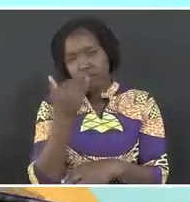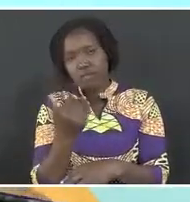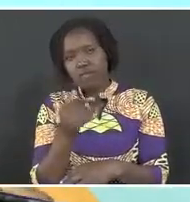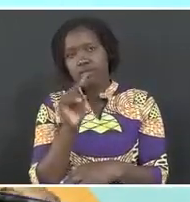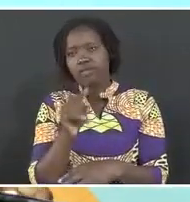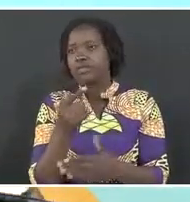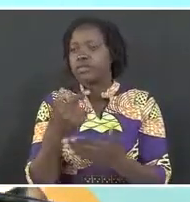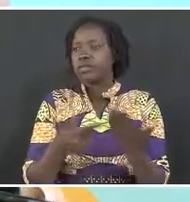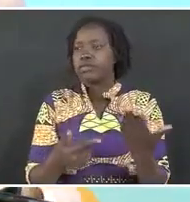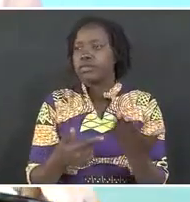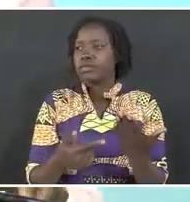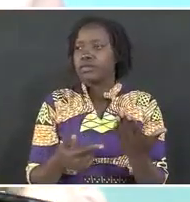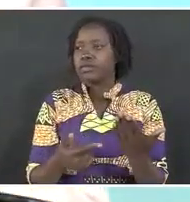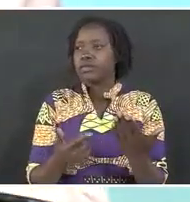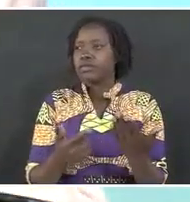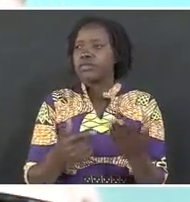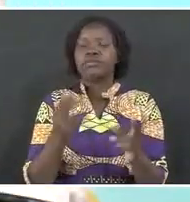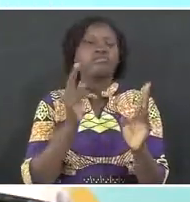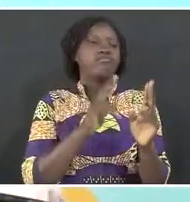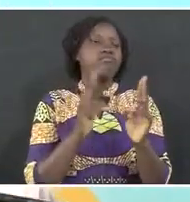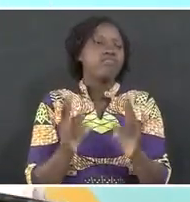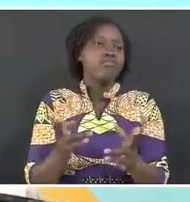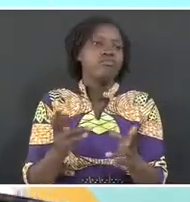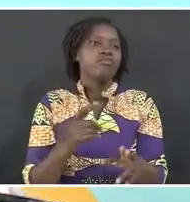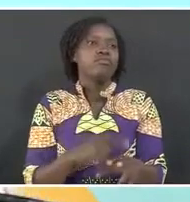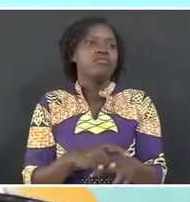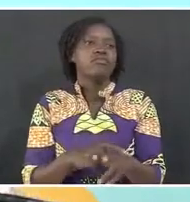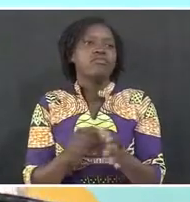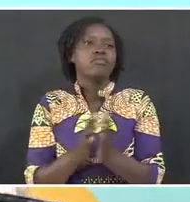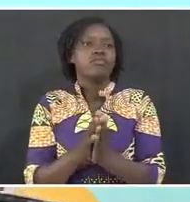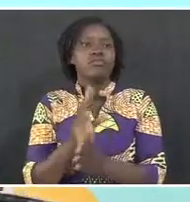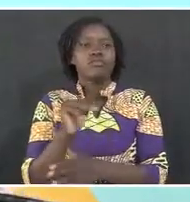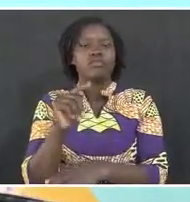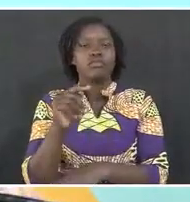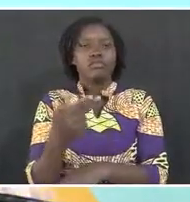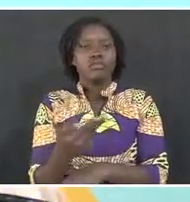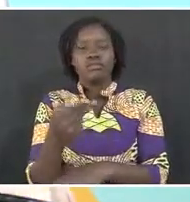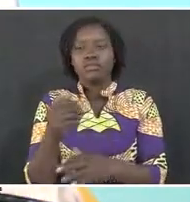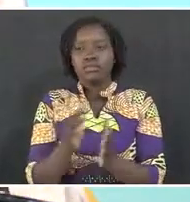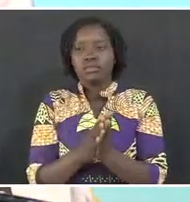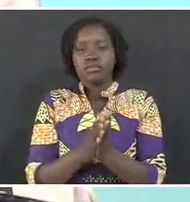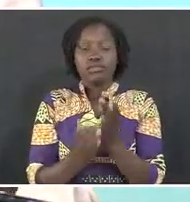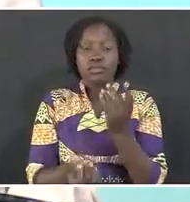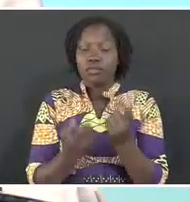is what we are used to when it comes to matters evangelism.